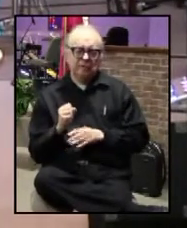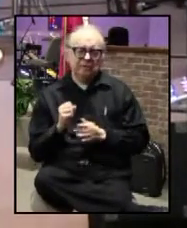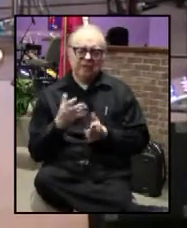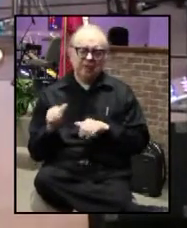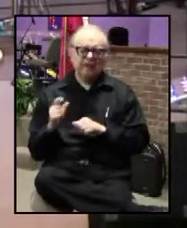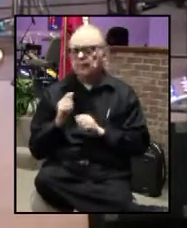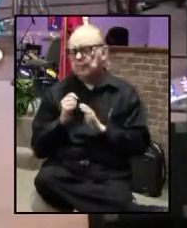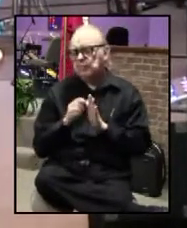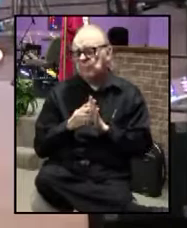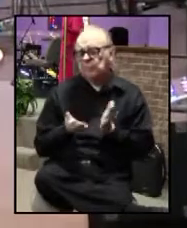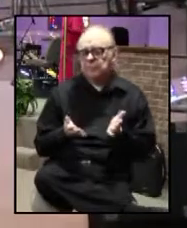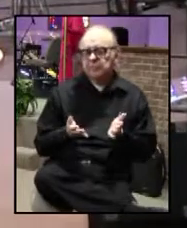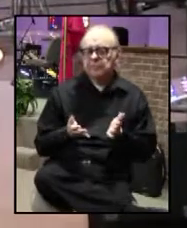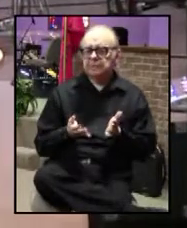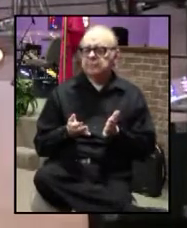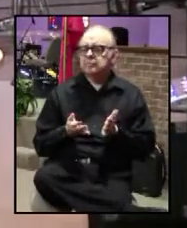moments.